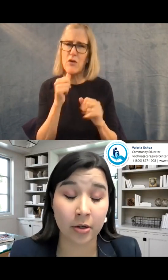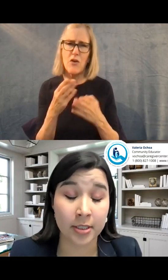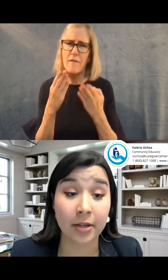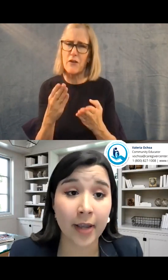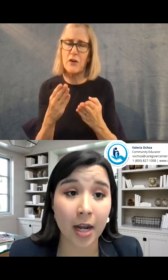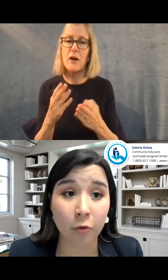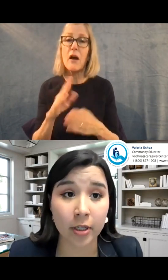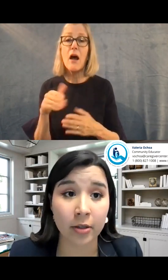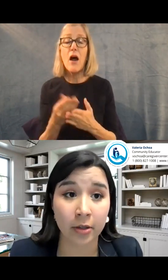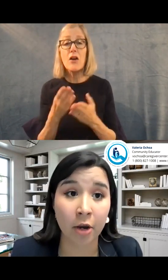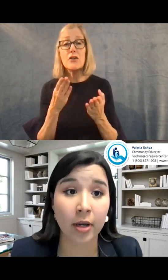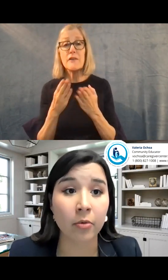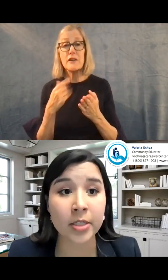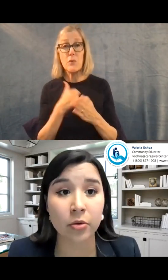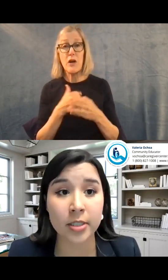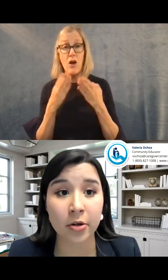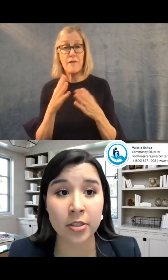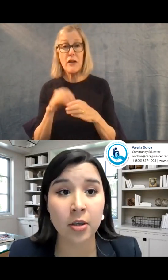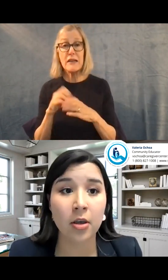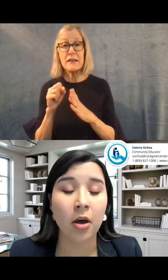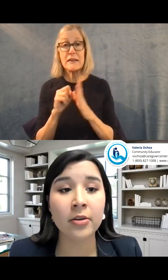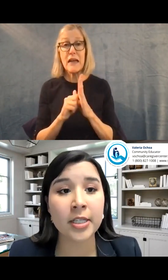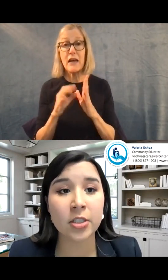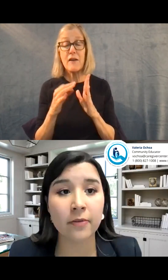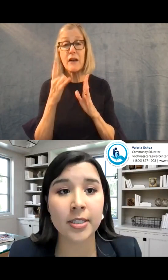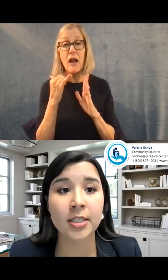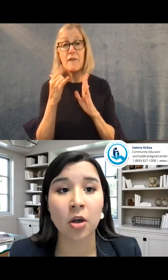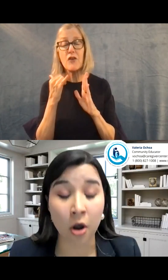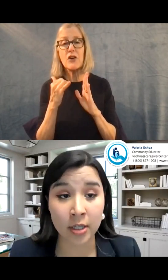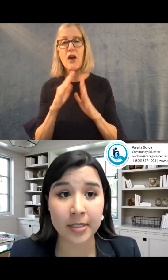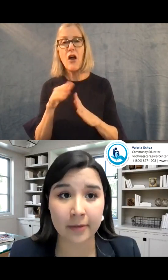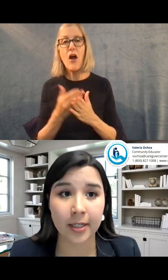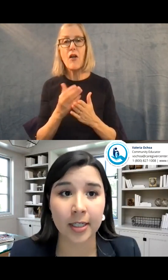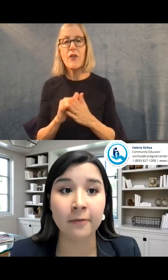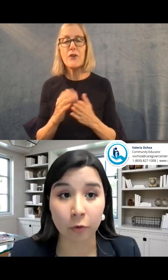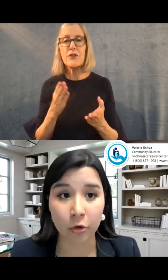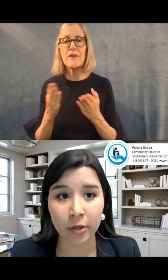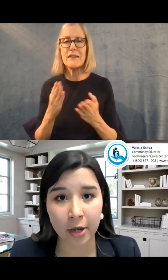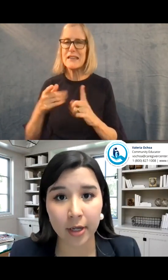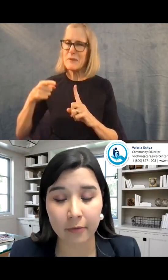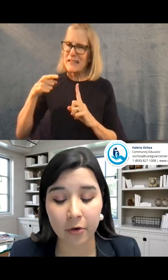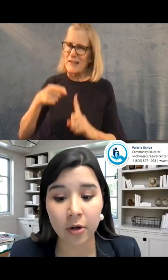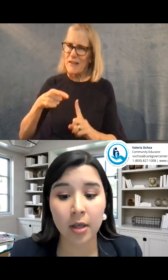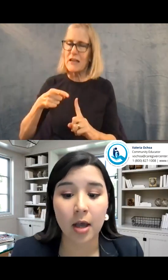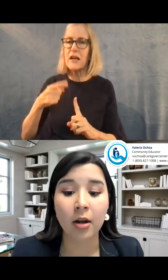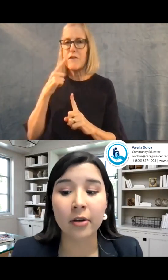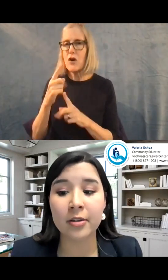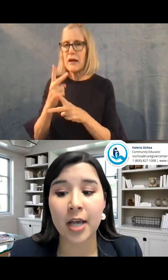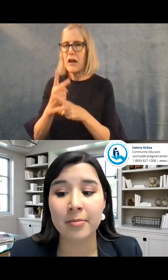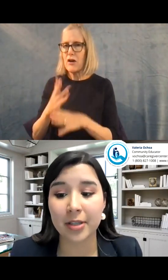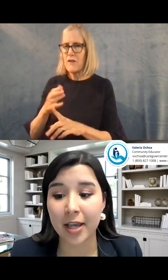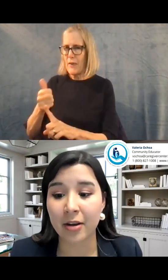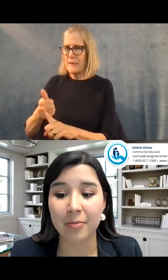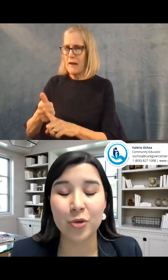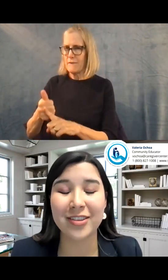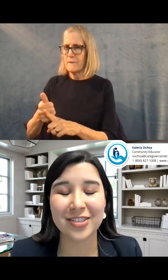in the state of California, the Caregiver Resource Centers, all of these services are specifically for the caregiver. A lot of the